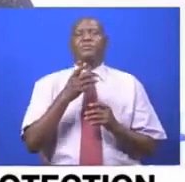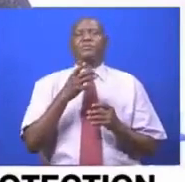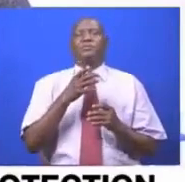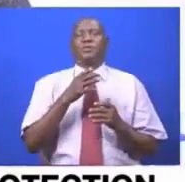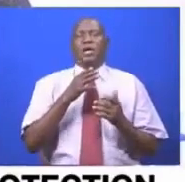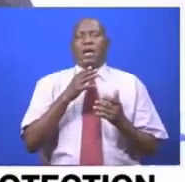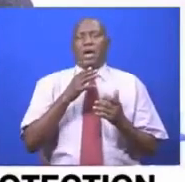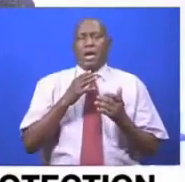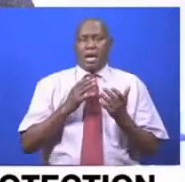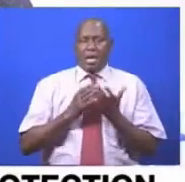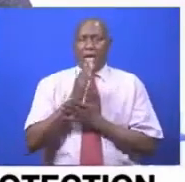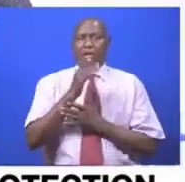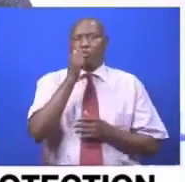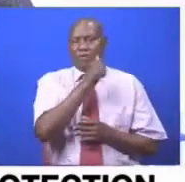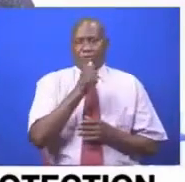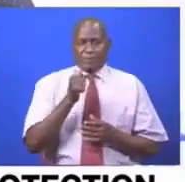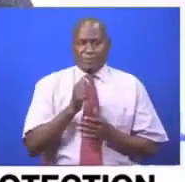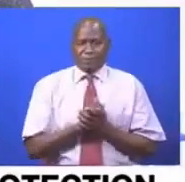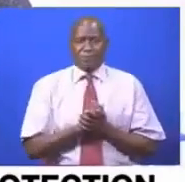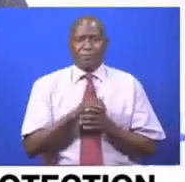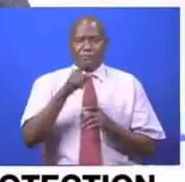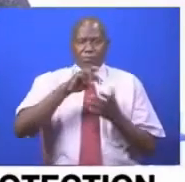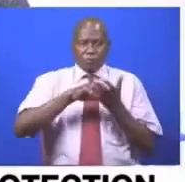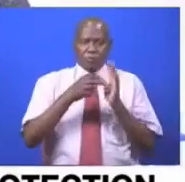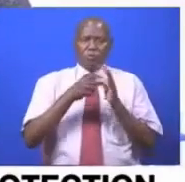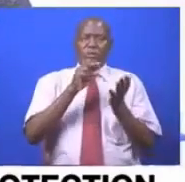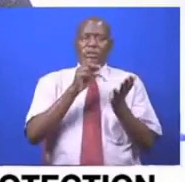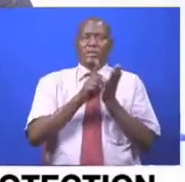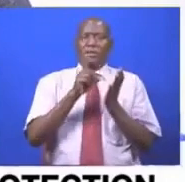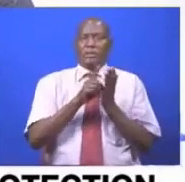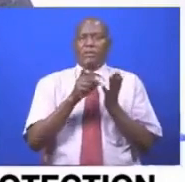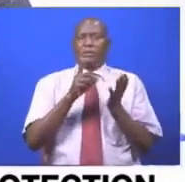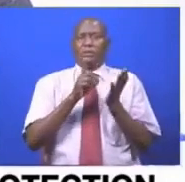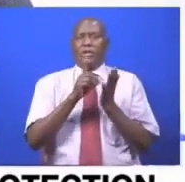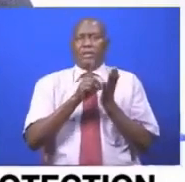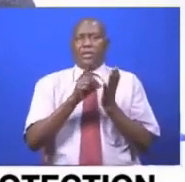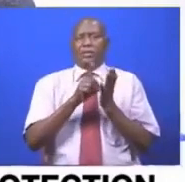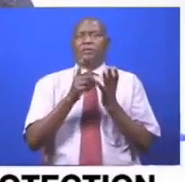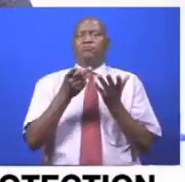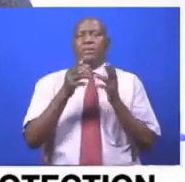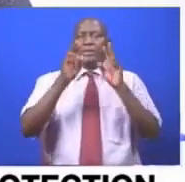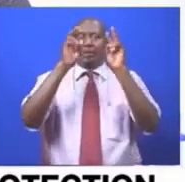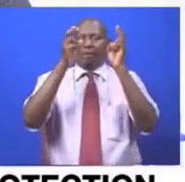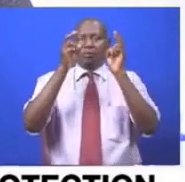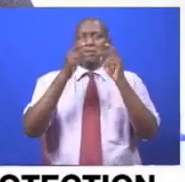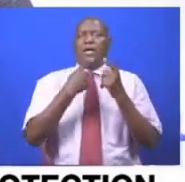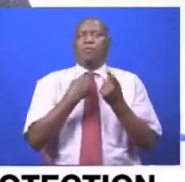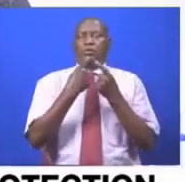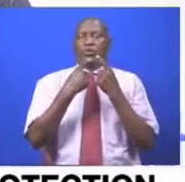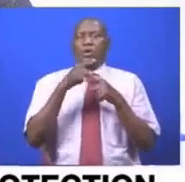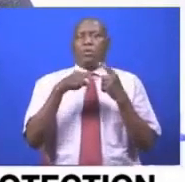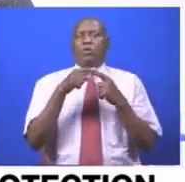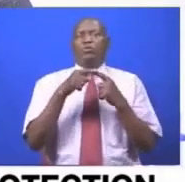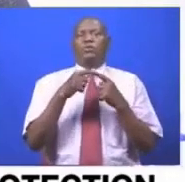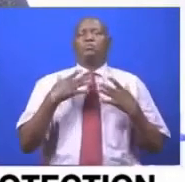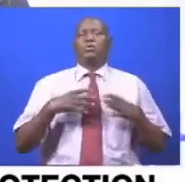to privacy. It means that a data subject, and when I talk about a data subject, I am talking about people who